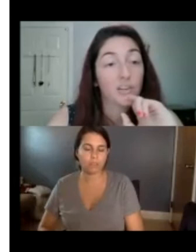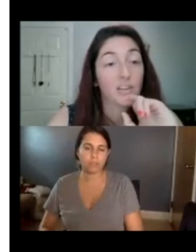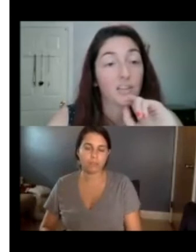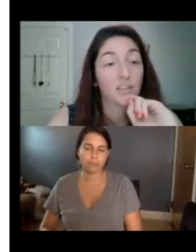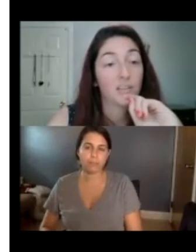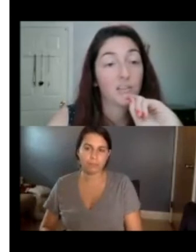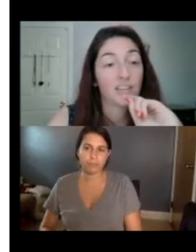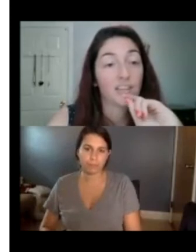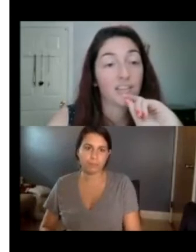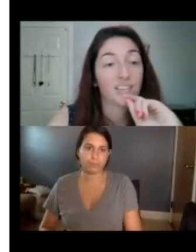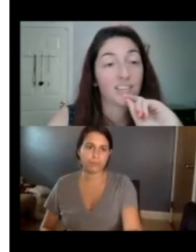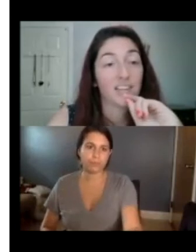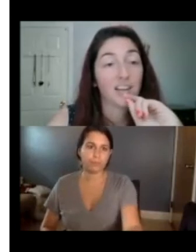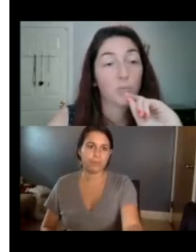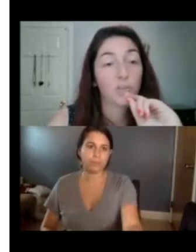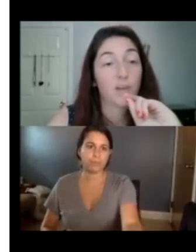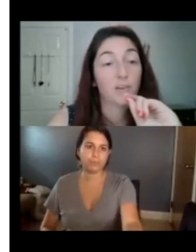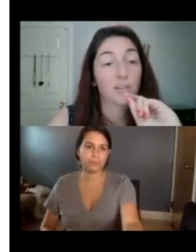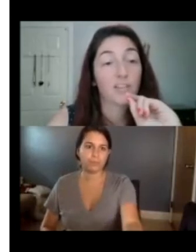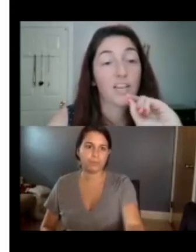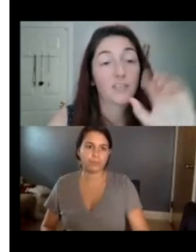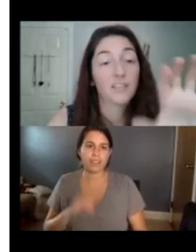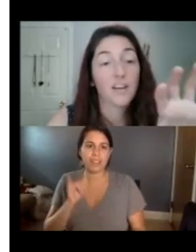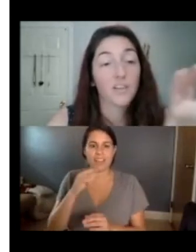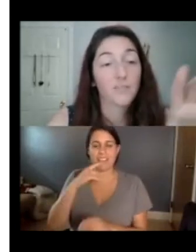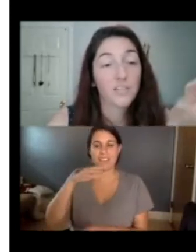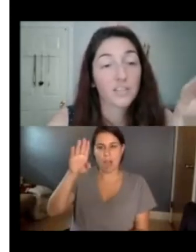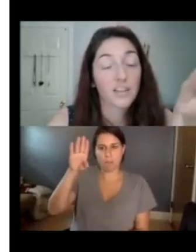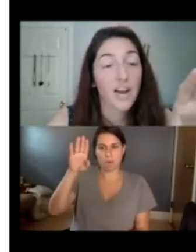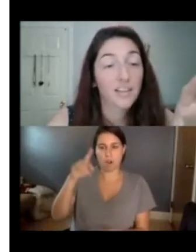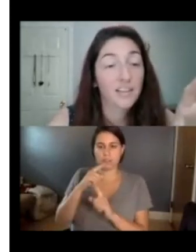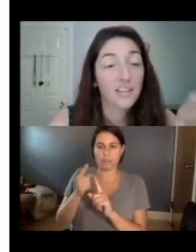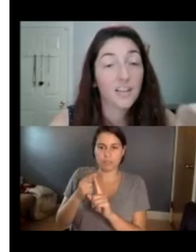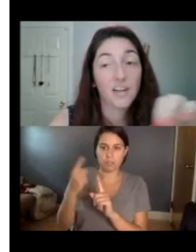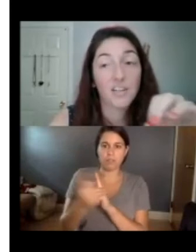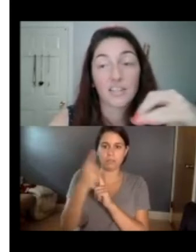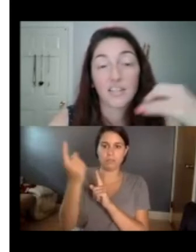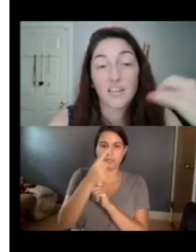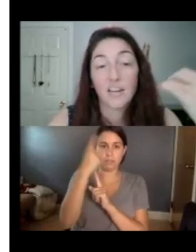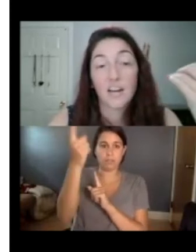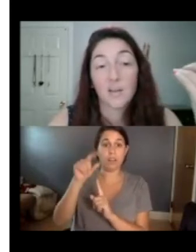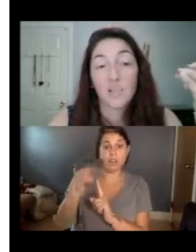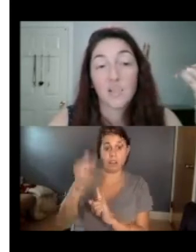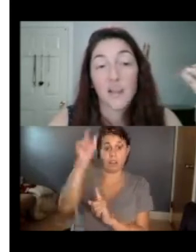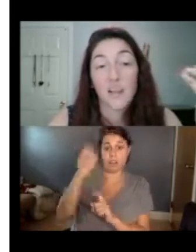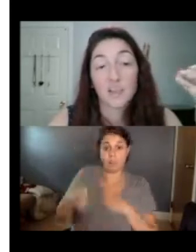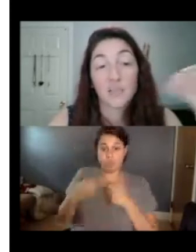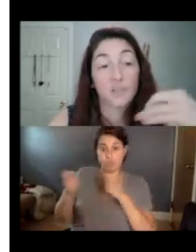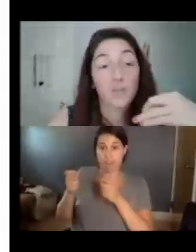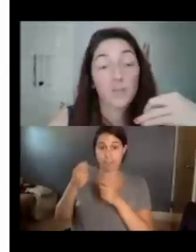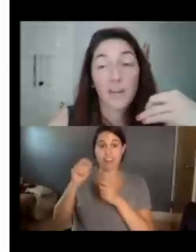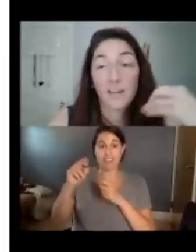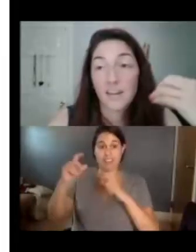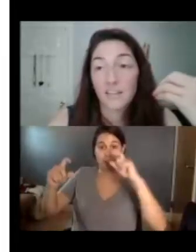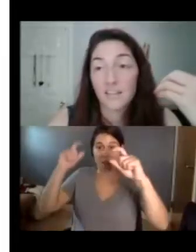Just returning to the upward spiral on the left, the other features that are highlighted there are just that